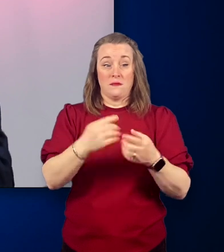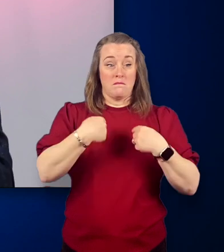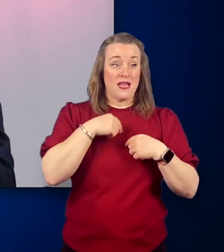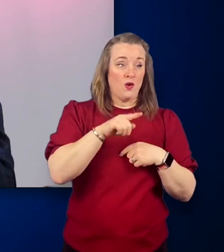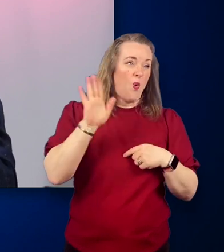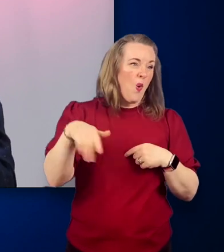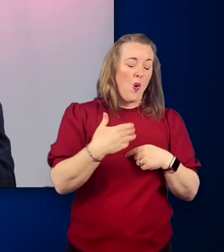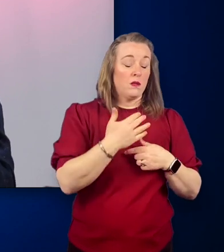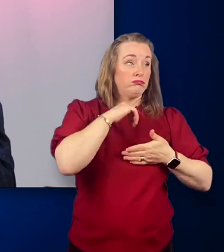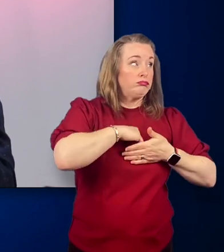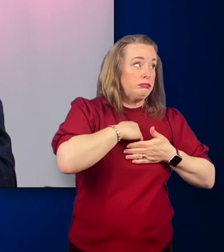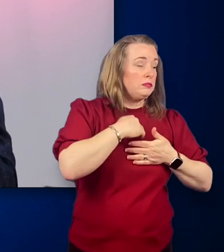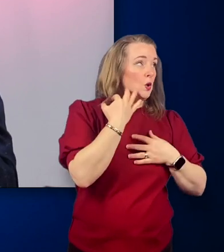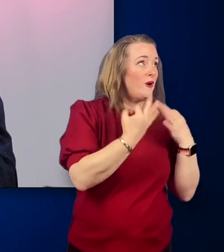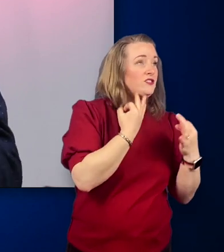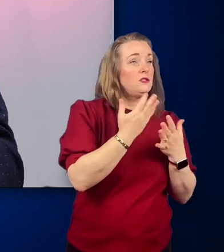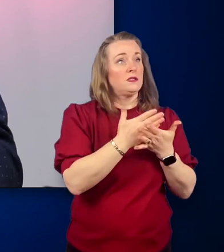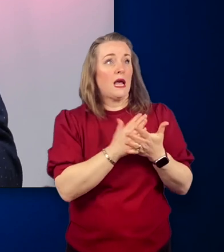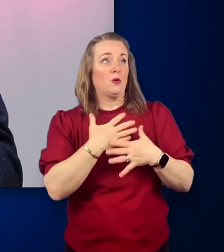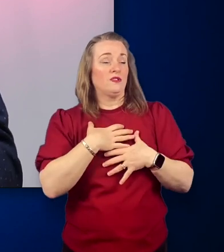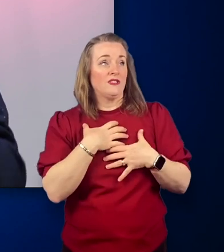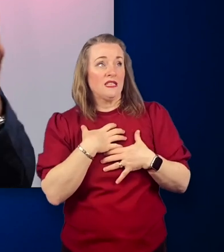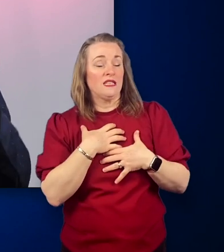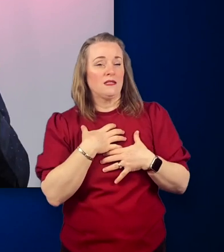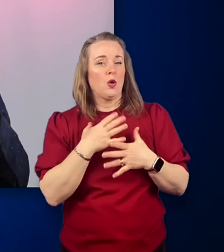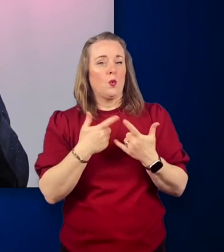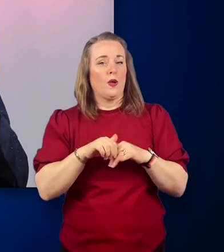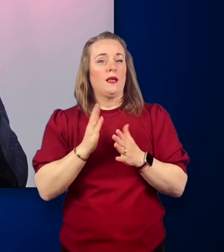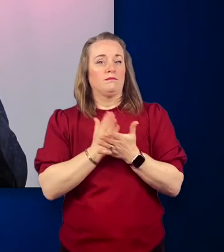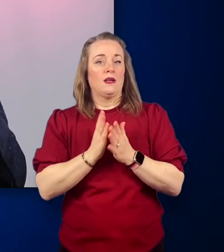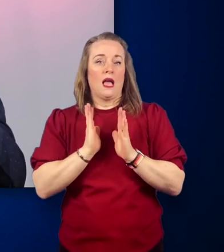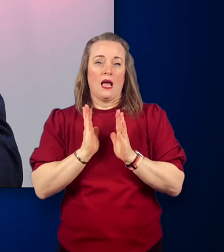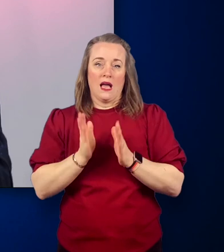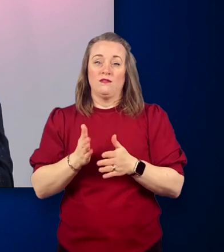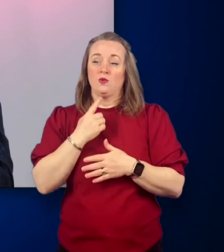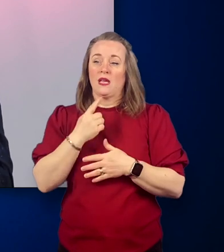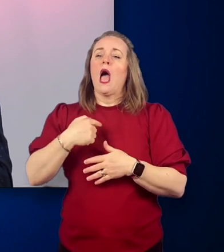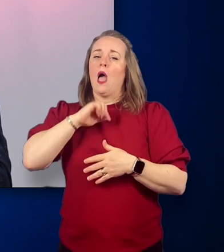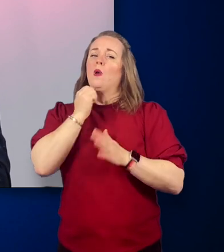all of our fears, actually saying, "I'm going to pray."